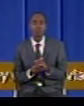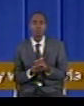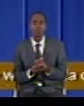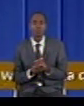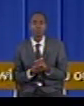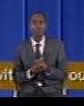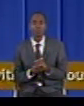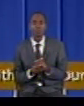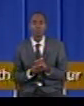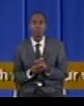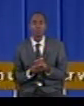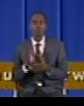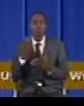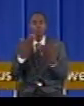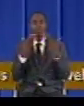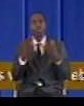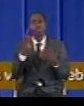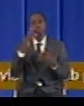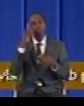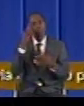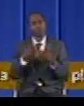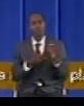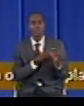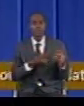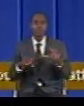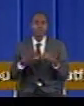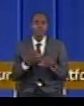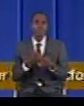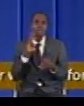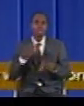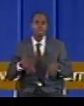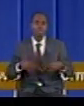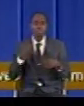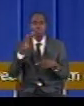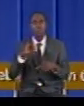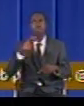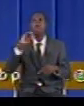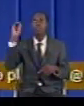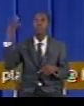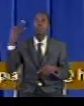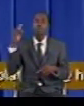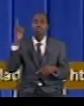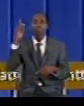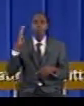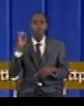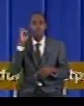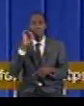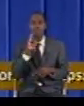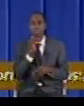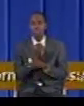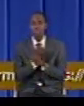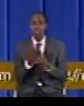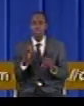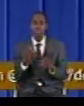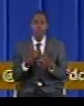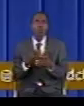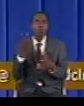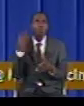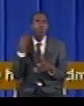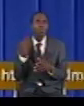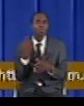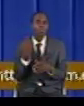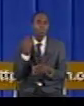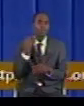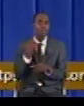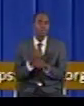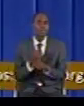I thank God for all the Lord has done in my life. By the grace of God, I'm saved. Oh, it was last year, I was battling